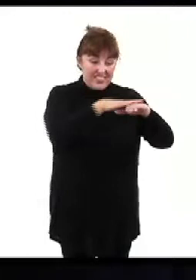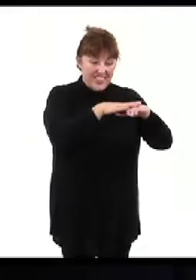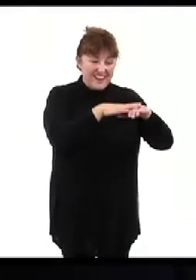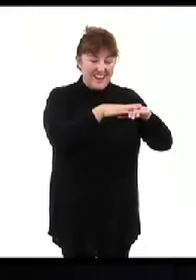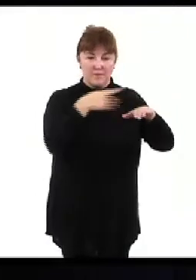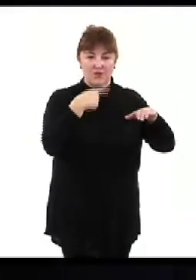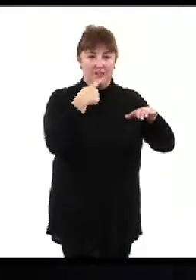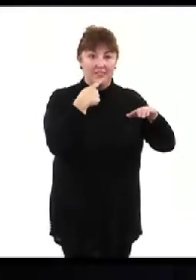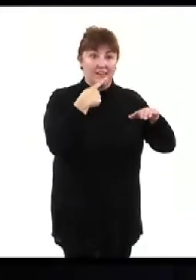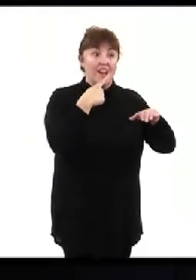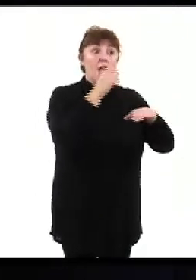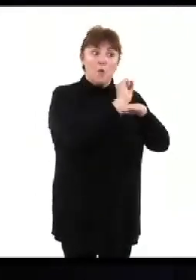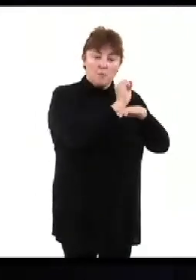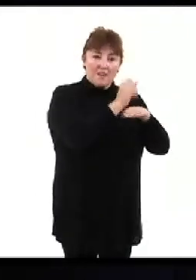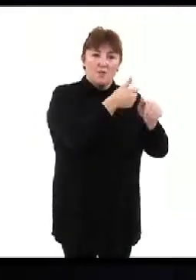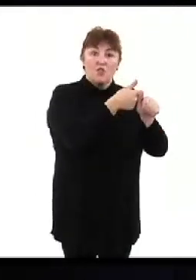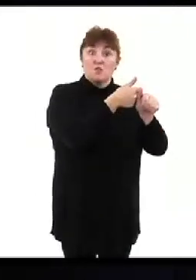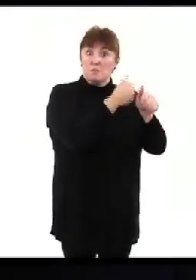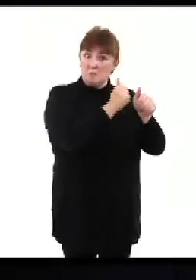not to pantomime.